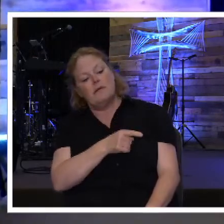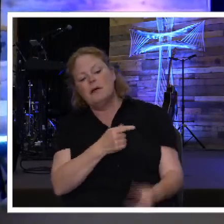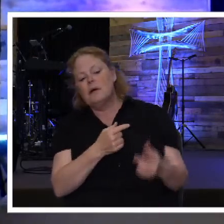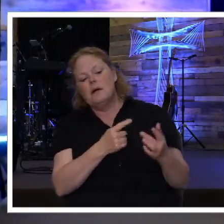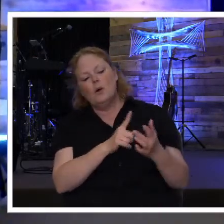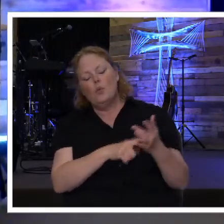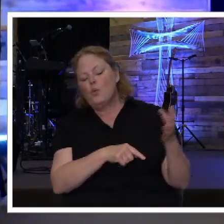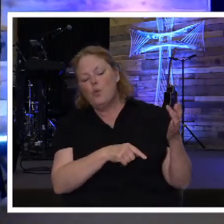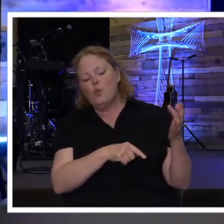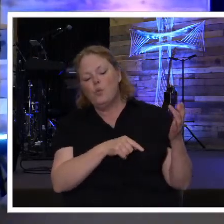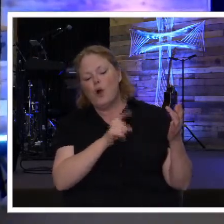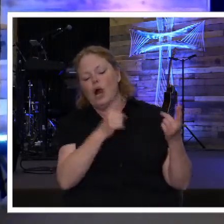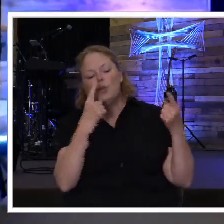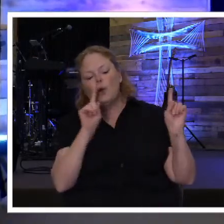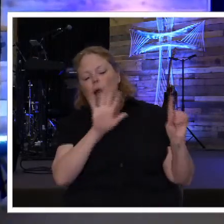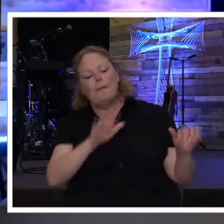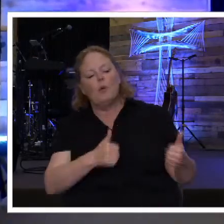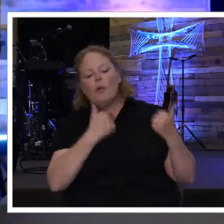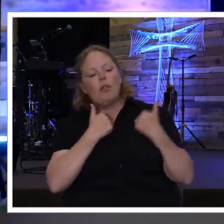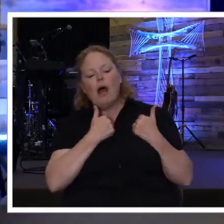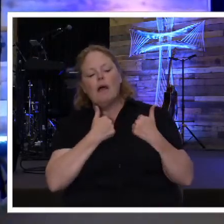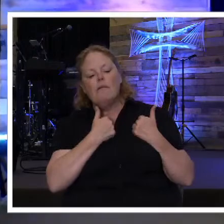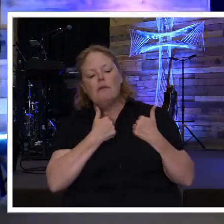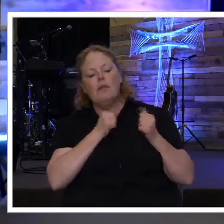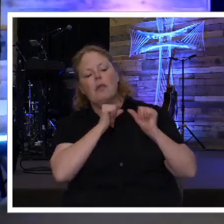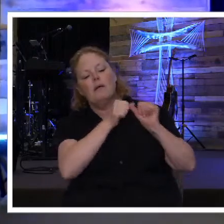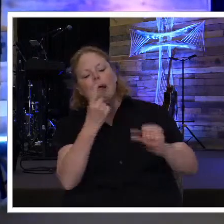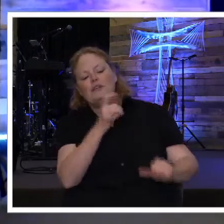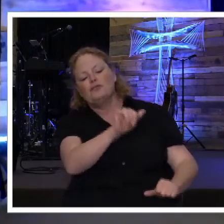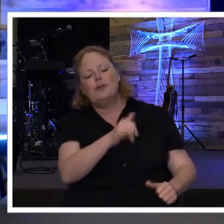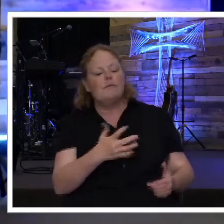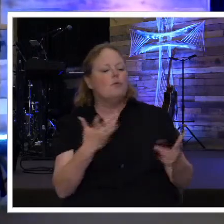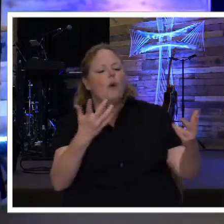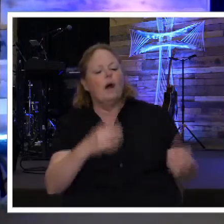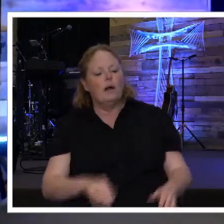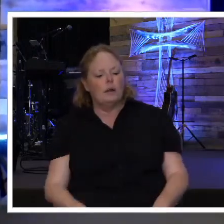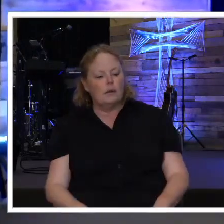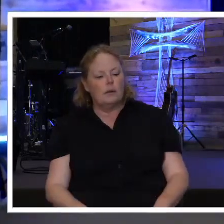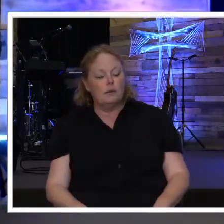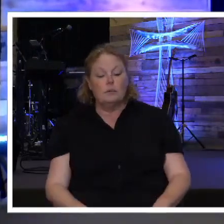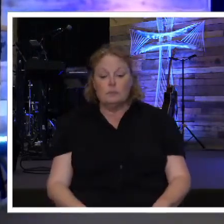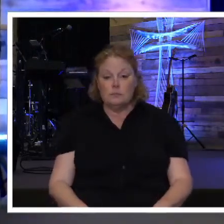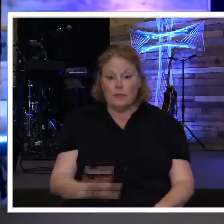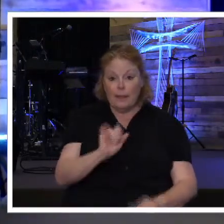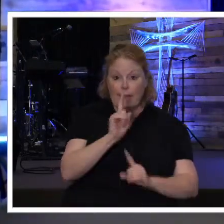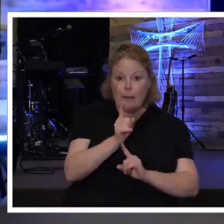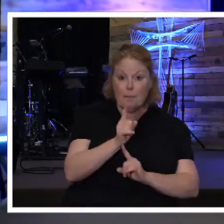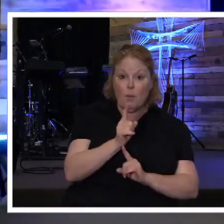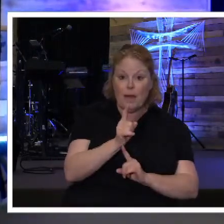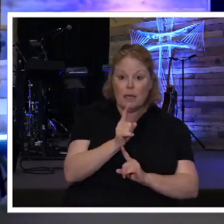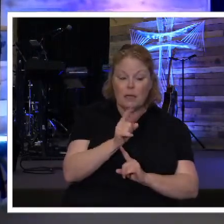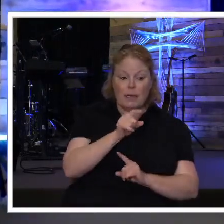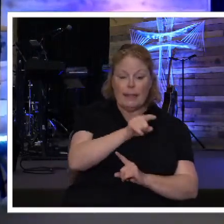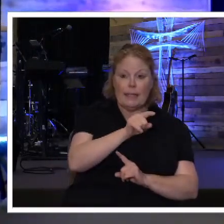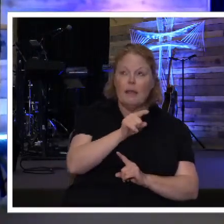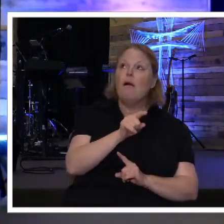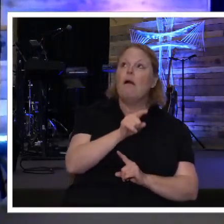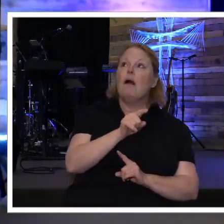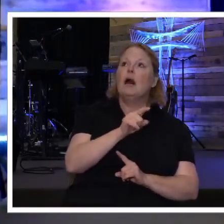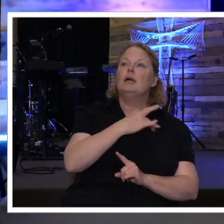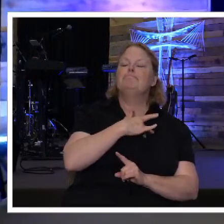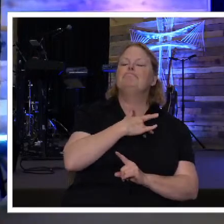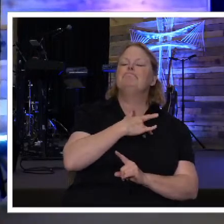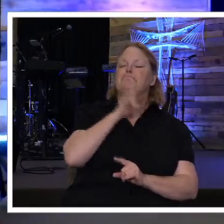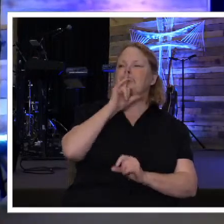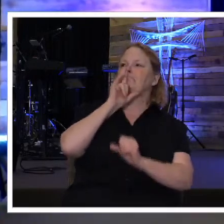are you really accomplishing in life that will last beyond your life here?" And at that point, he recommitted himself to the